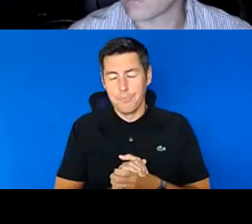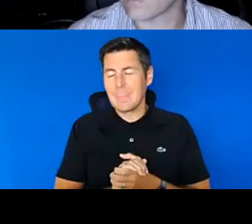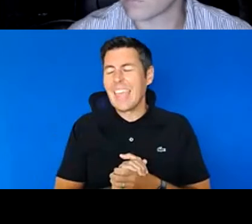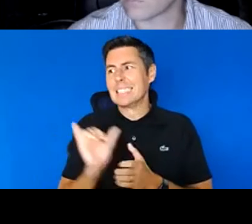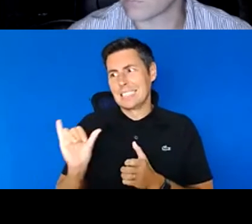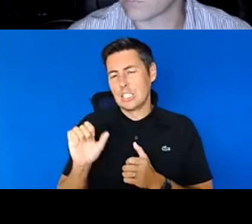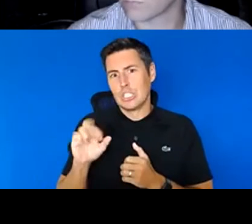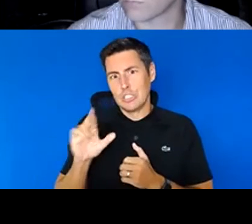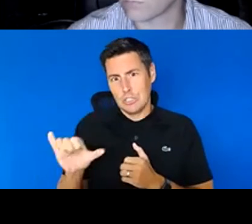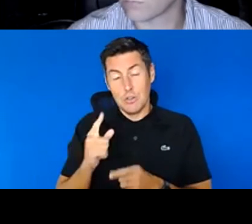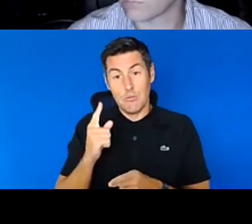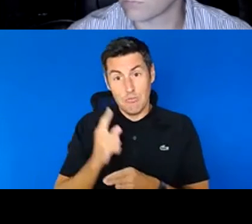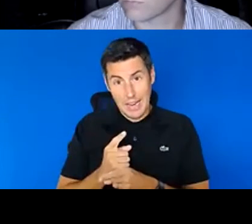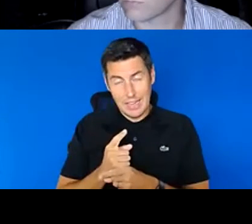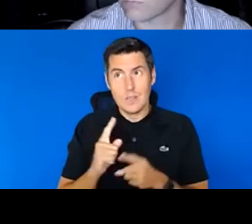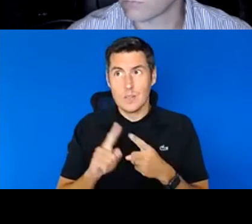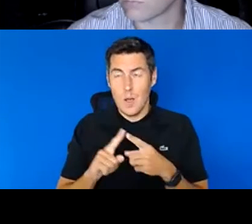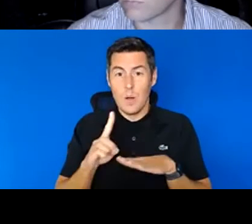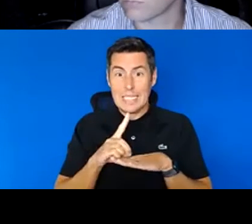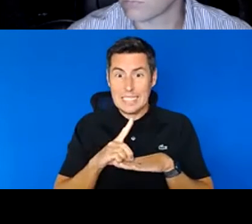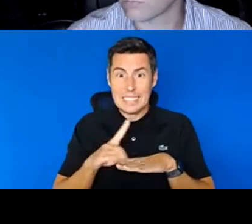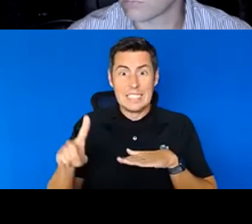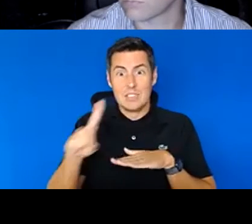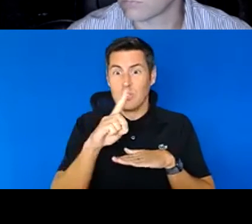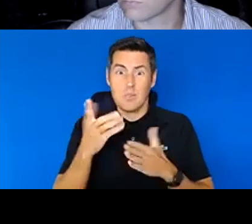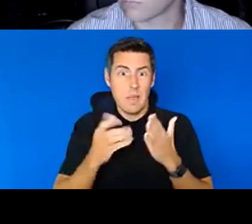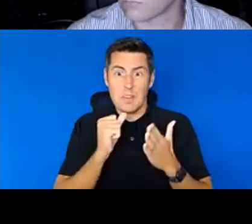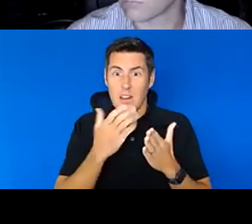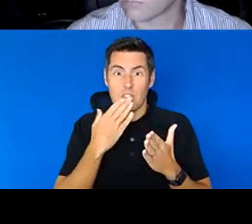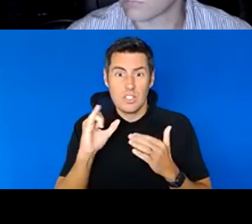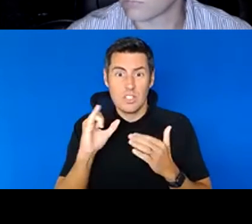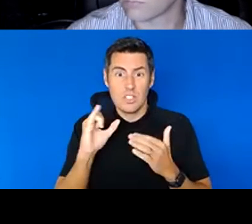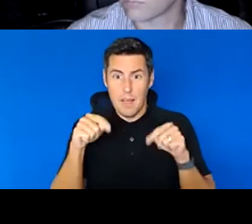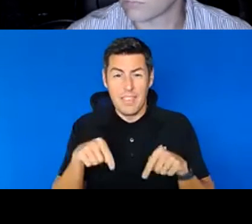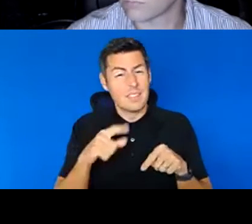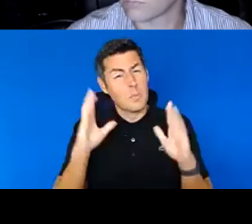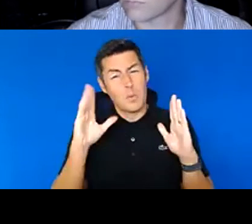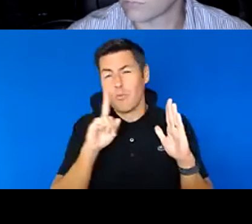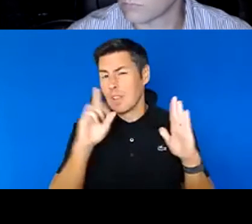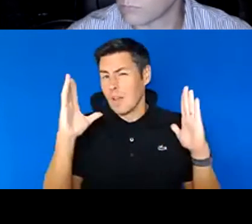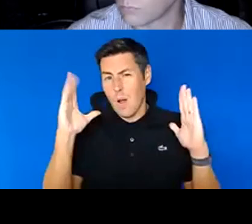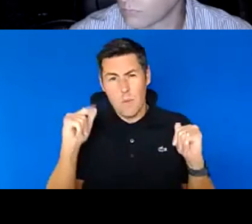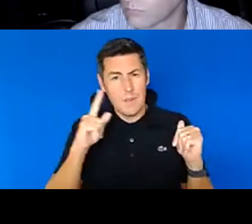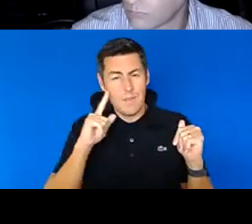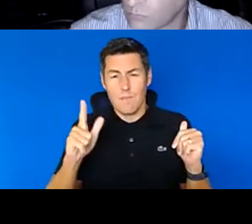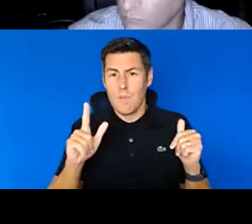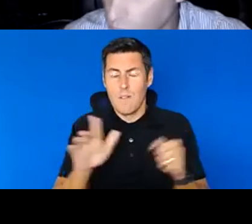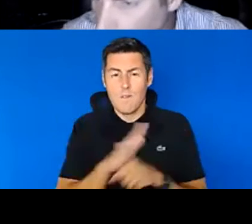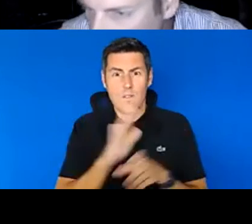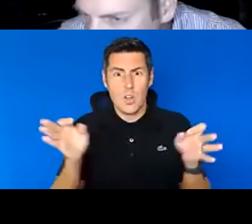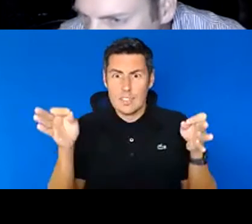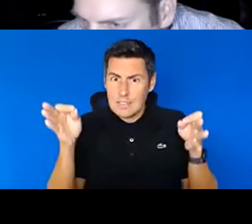right so the district has not done a good job on this. And in fact, we were really hoping for a definitive stance from